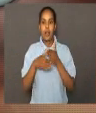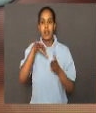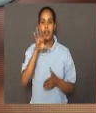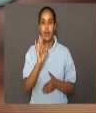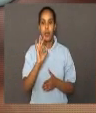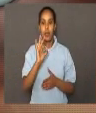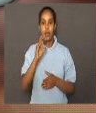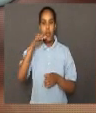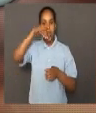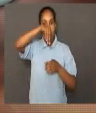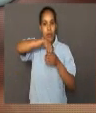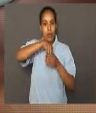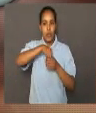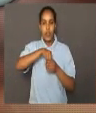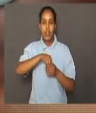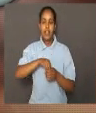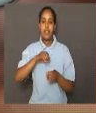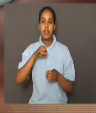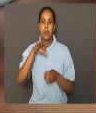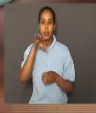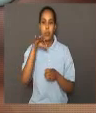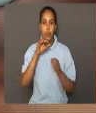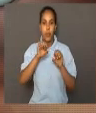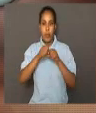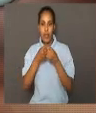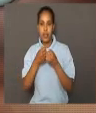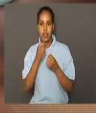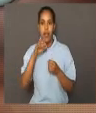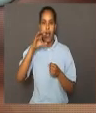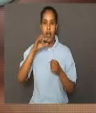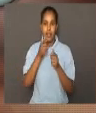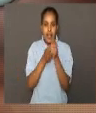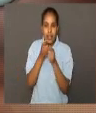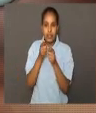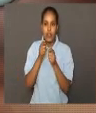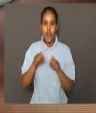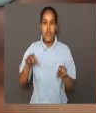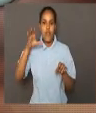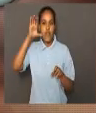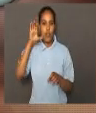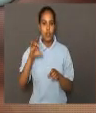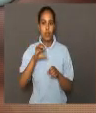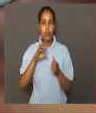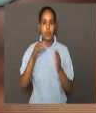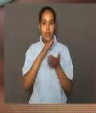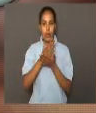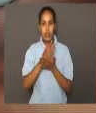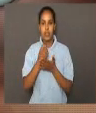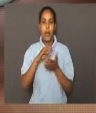an input of energy to break the attracting forces between the molecules.